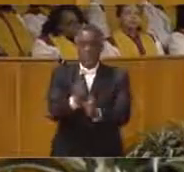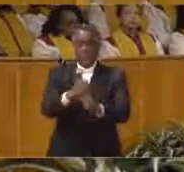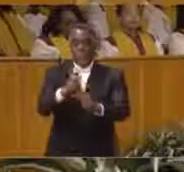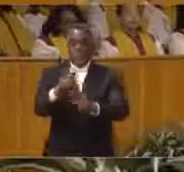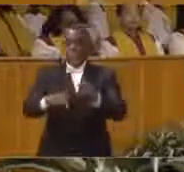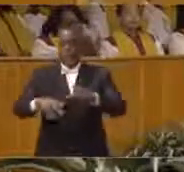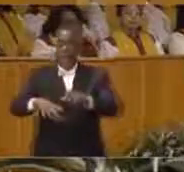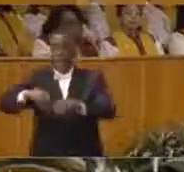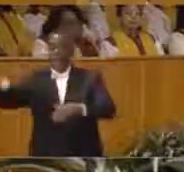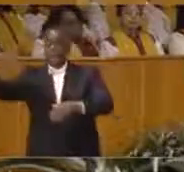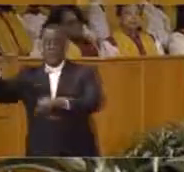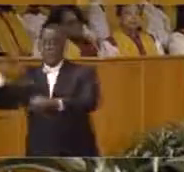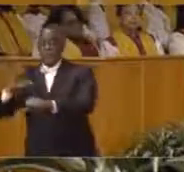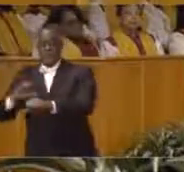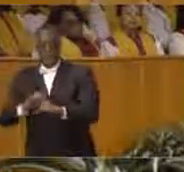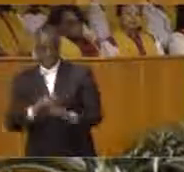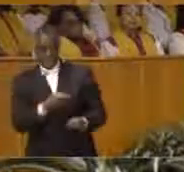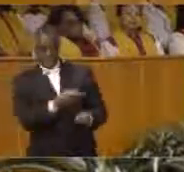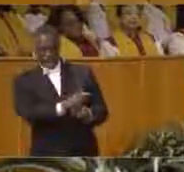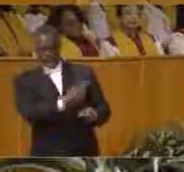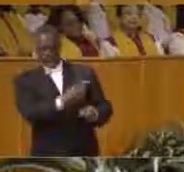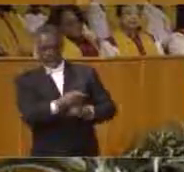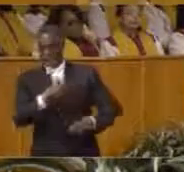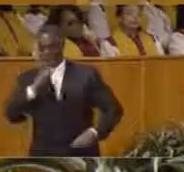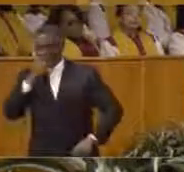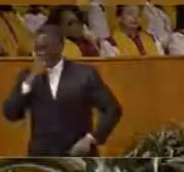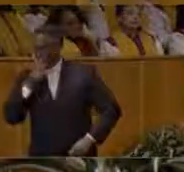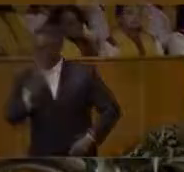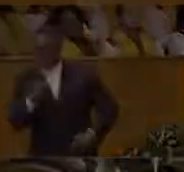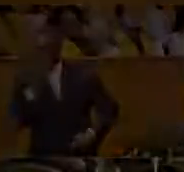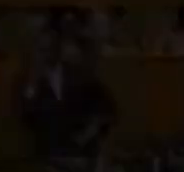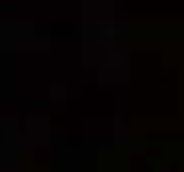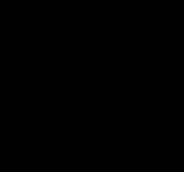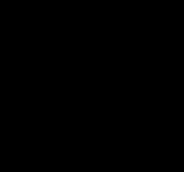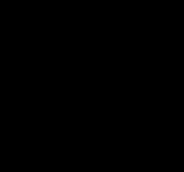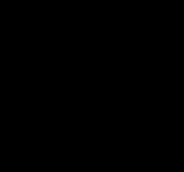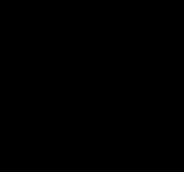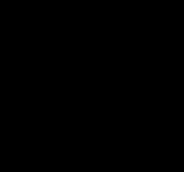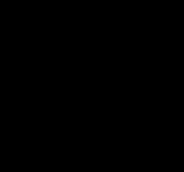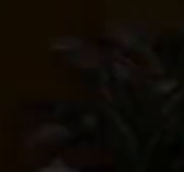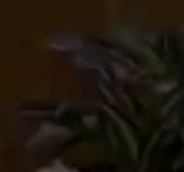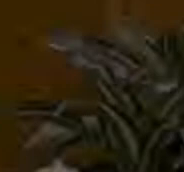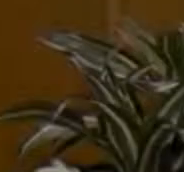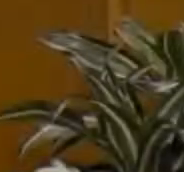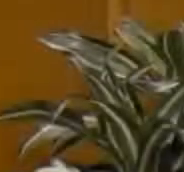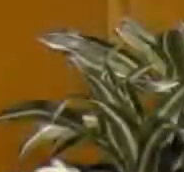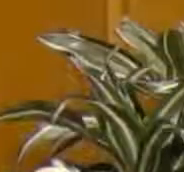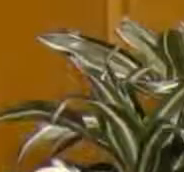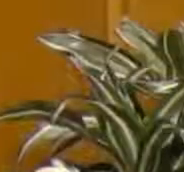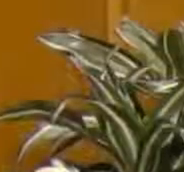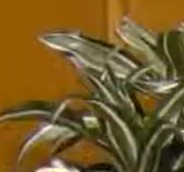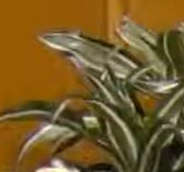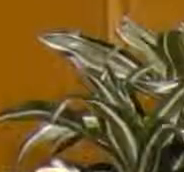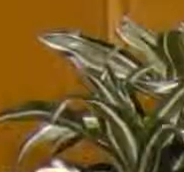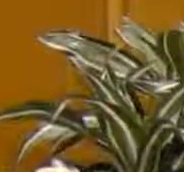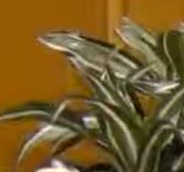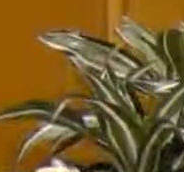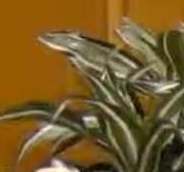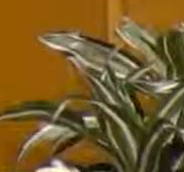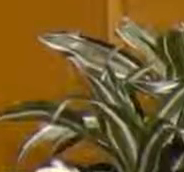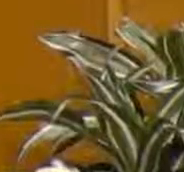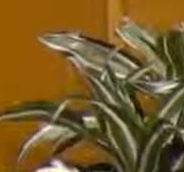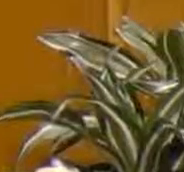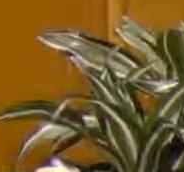church to mock how we raise money. I'm excited to bring to you some